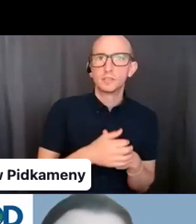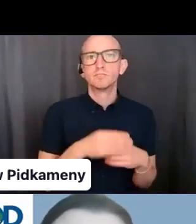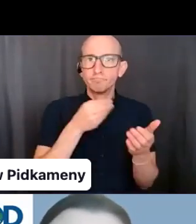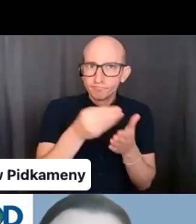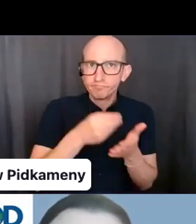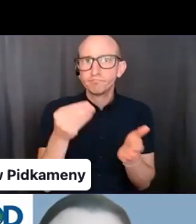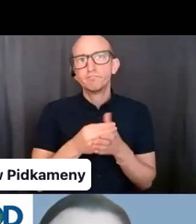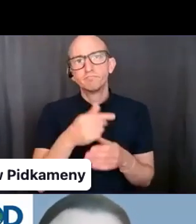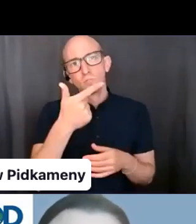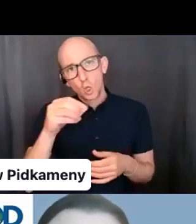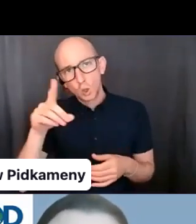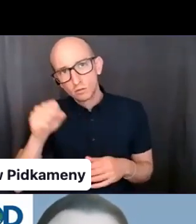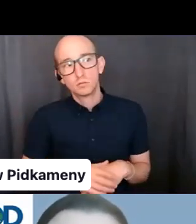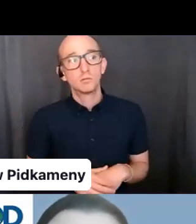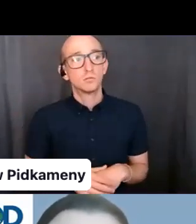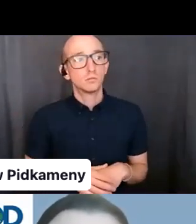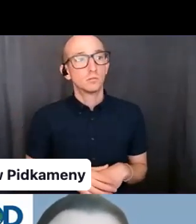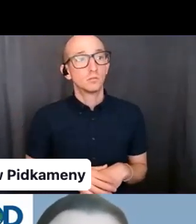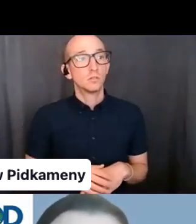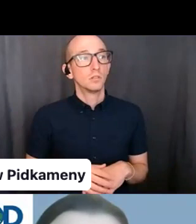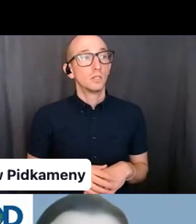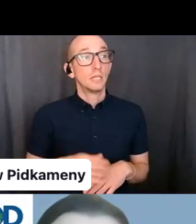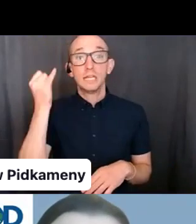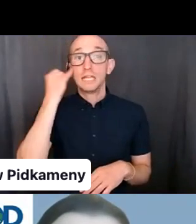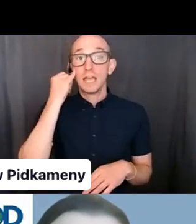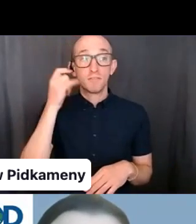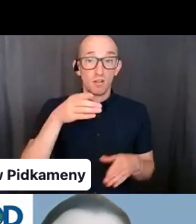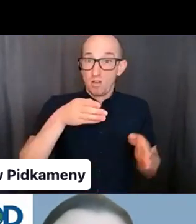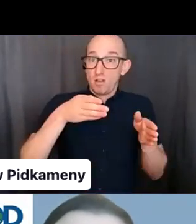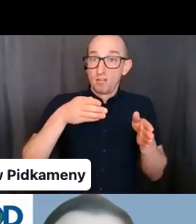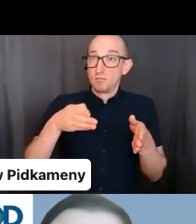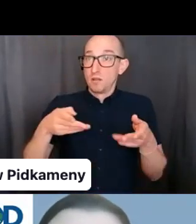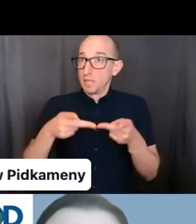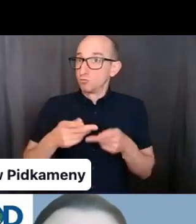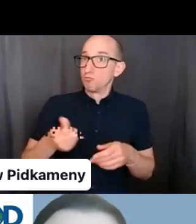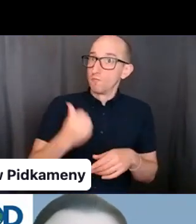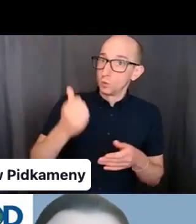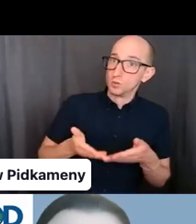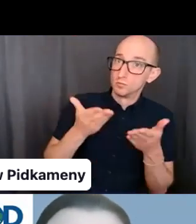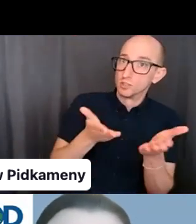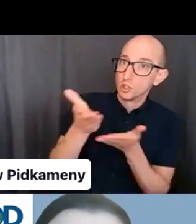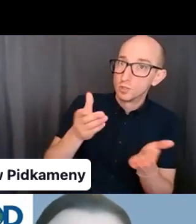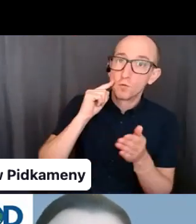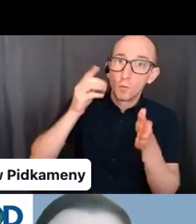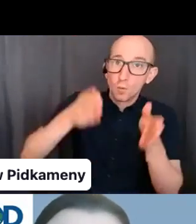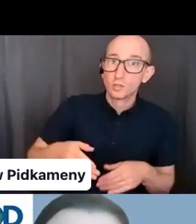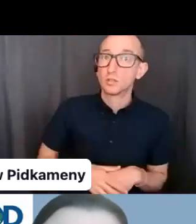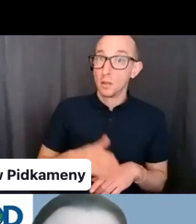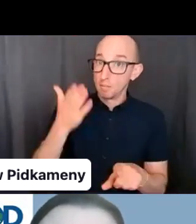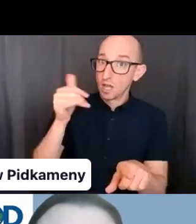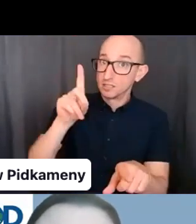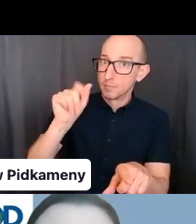going to be discriminatory for a place to refuse to serve someone or provide worse service because of their